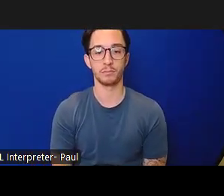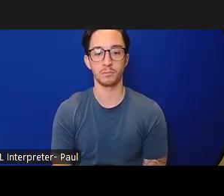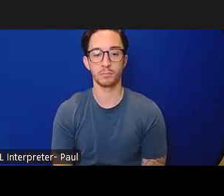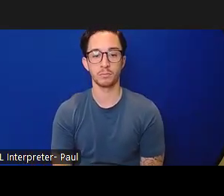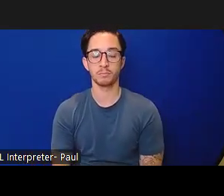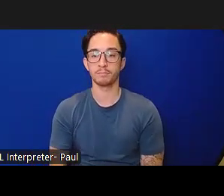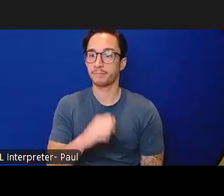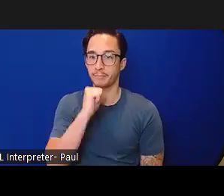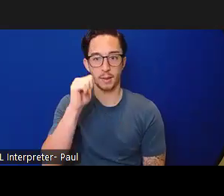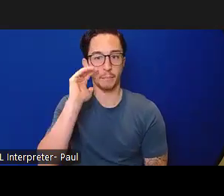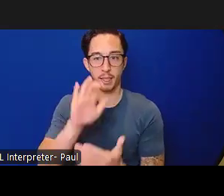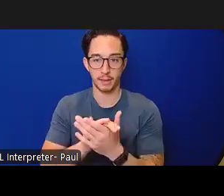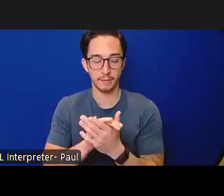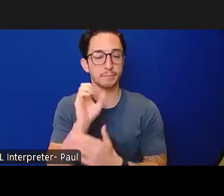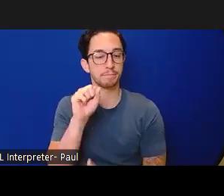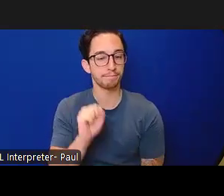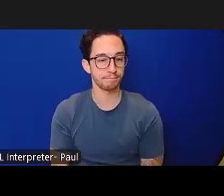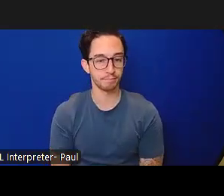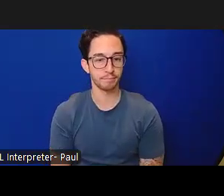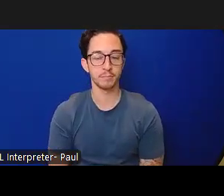Won't be believed.